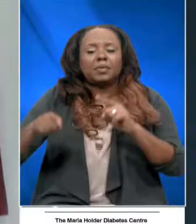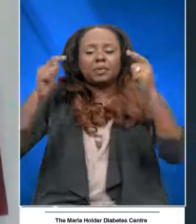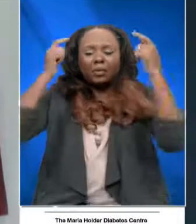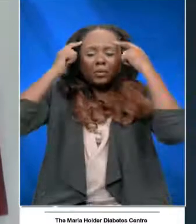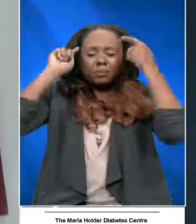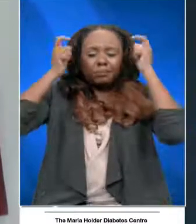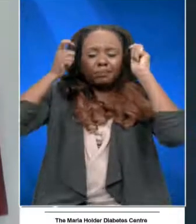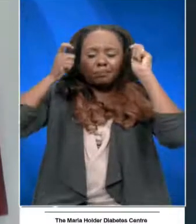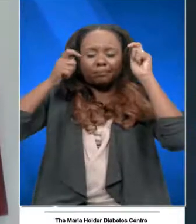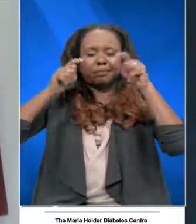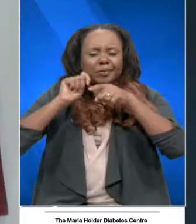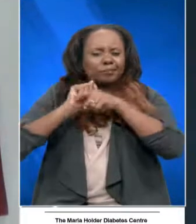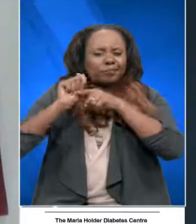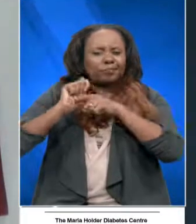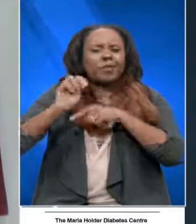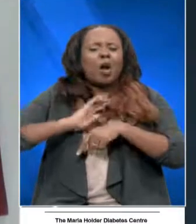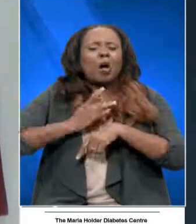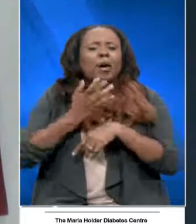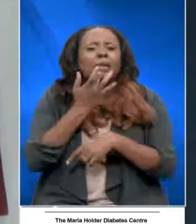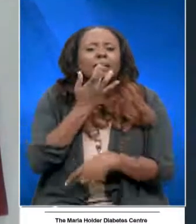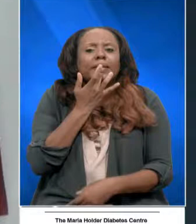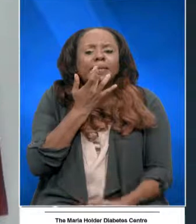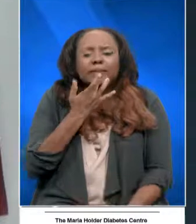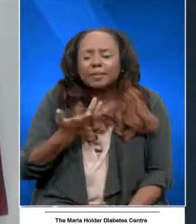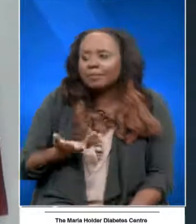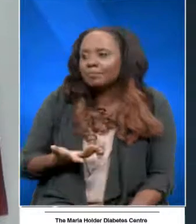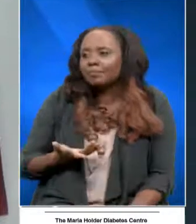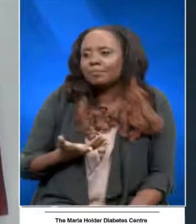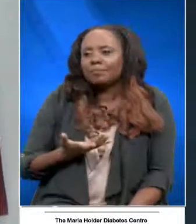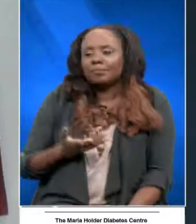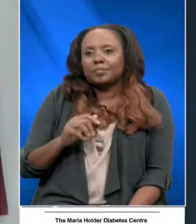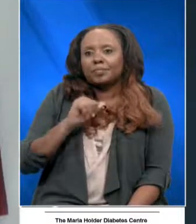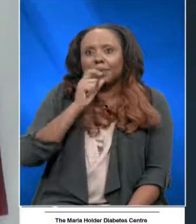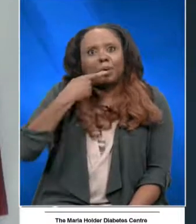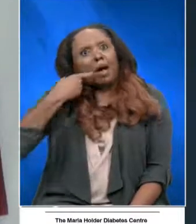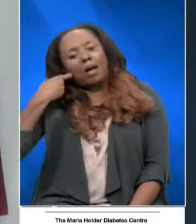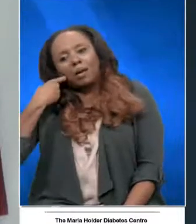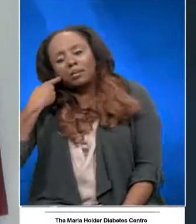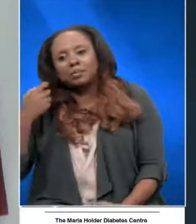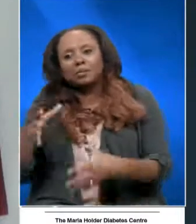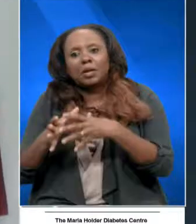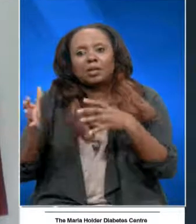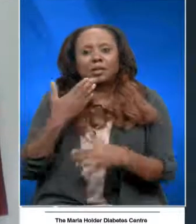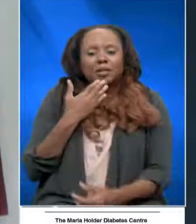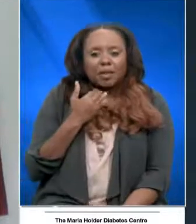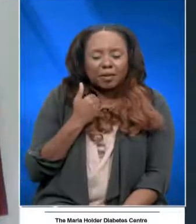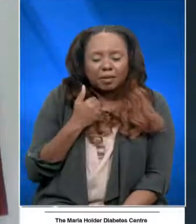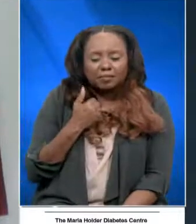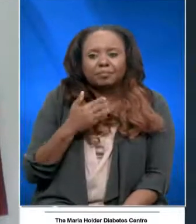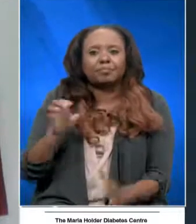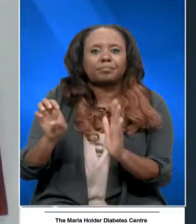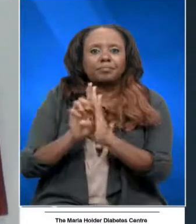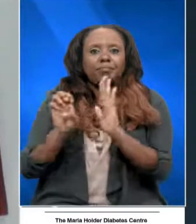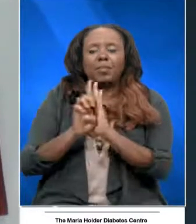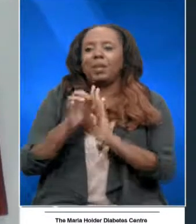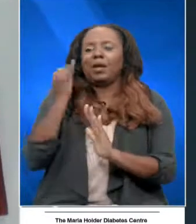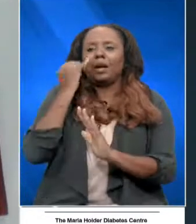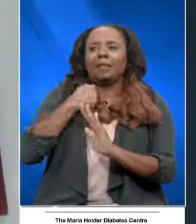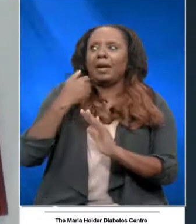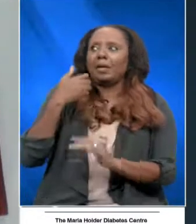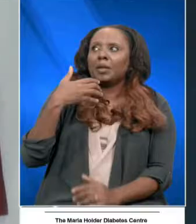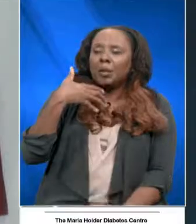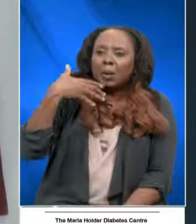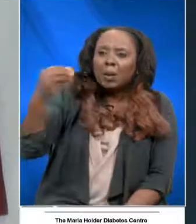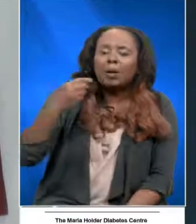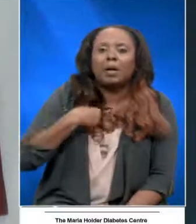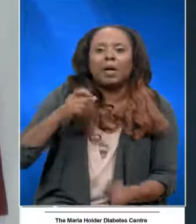to accept and appreciate less sugar. So on average, if I go out and I order